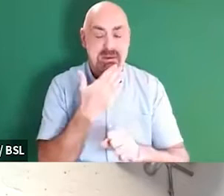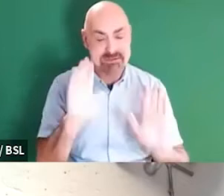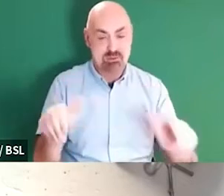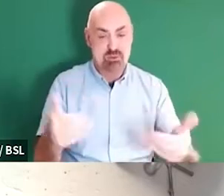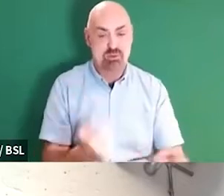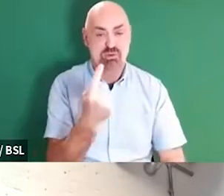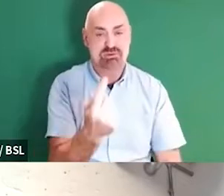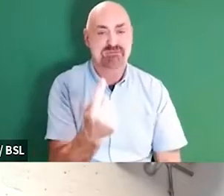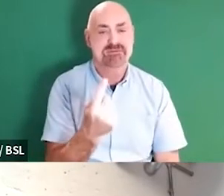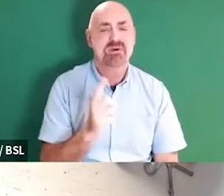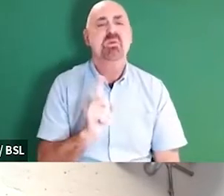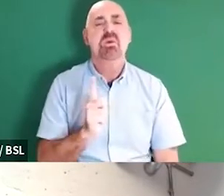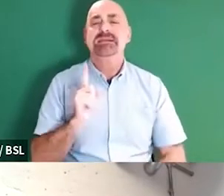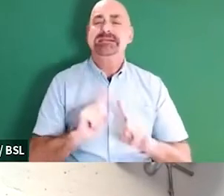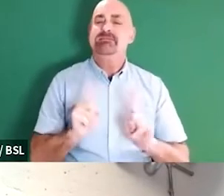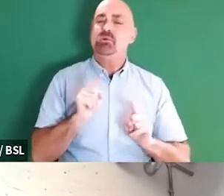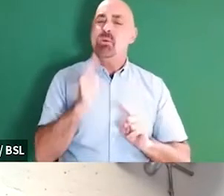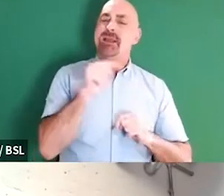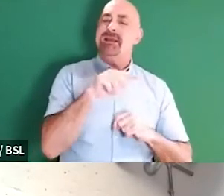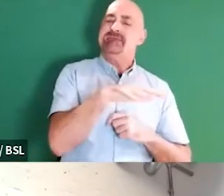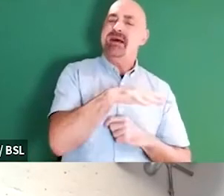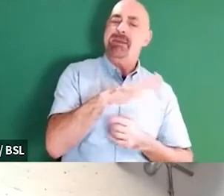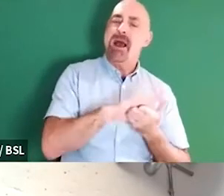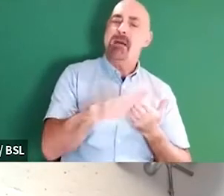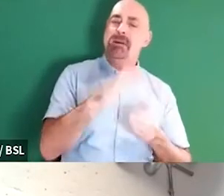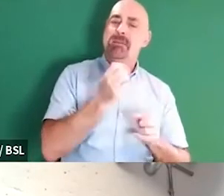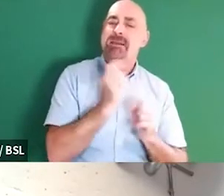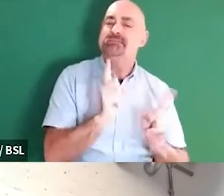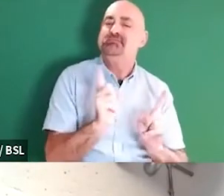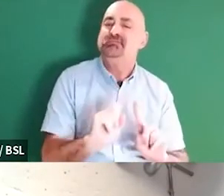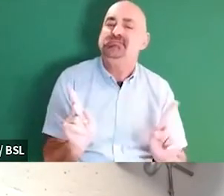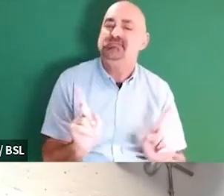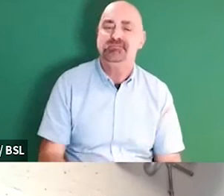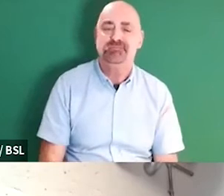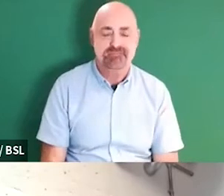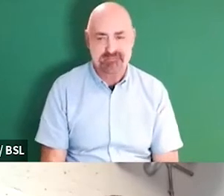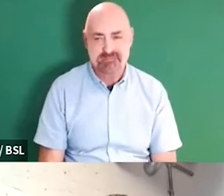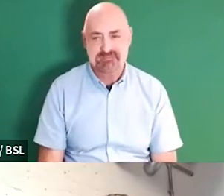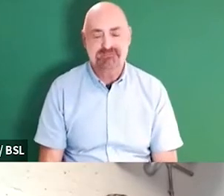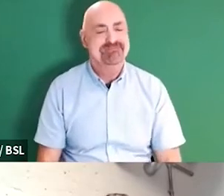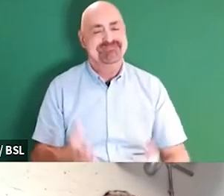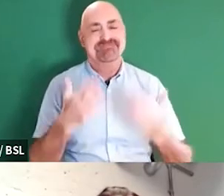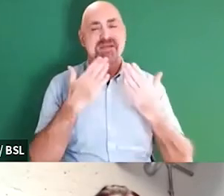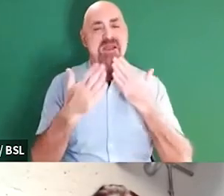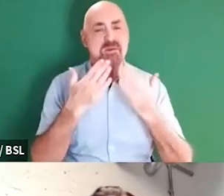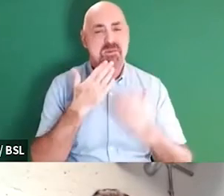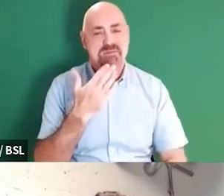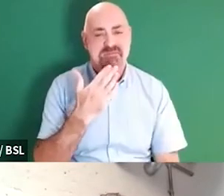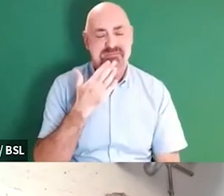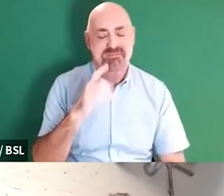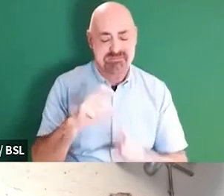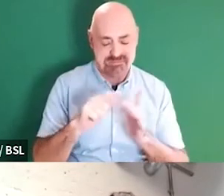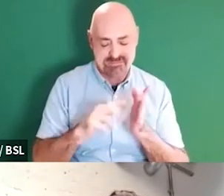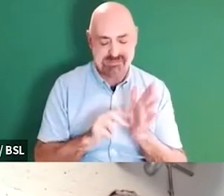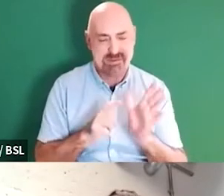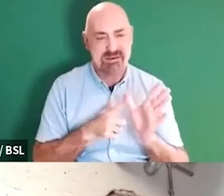and tell us what difference you hope family hubs will make for children and families? Thank you so much, Dina. So I'm